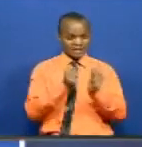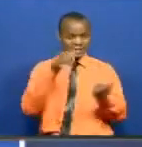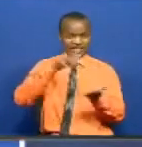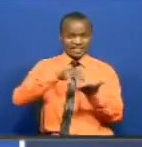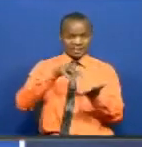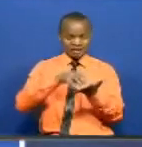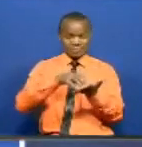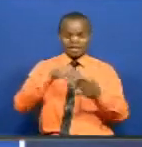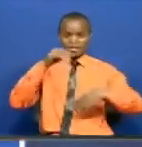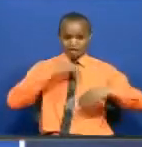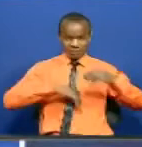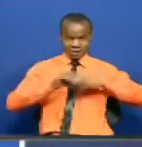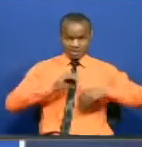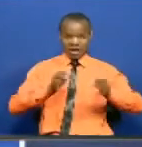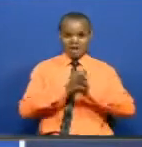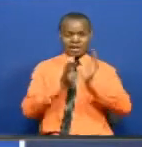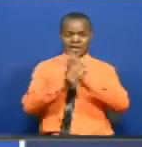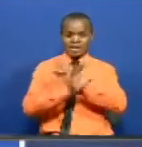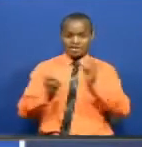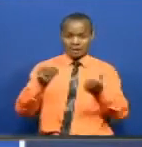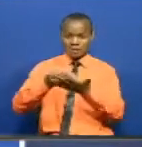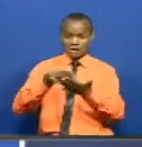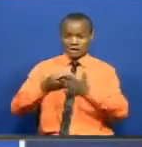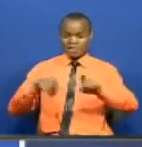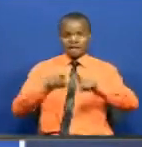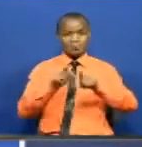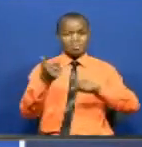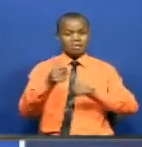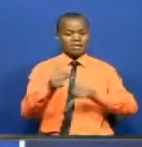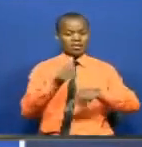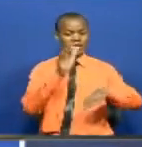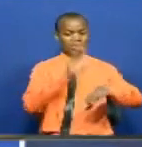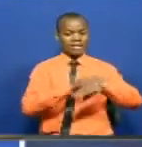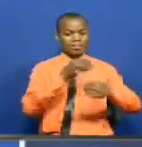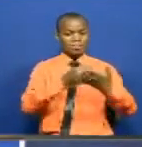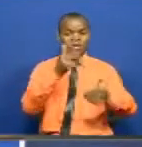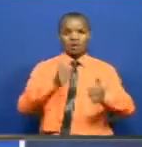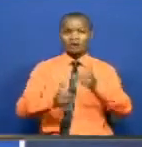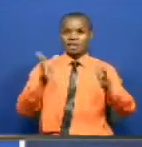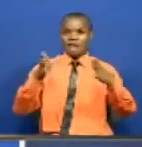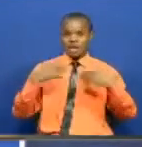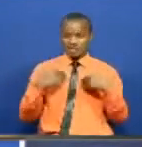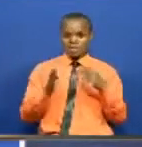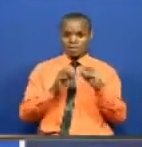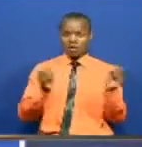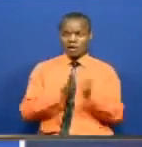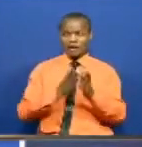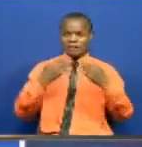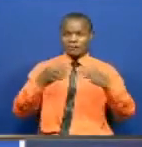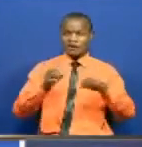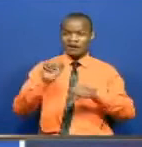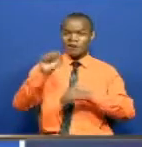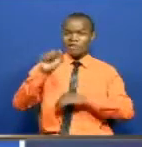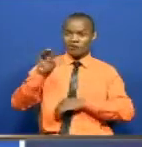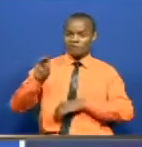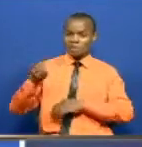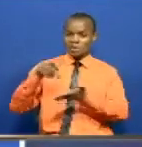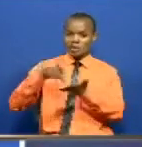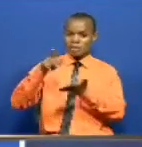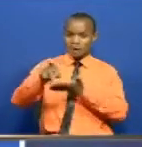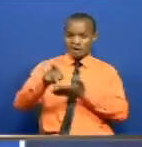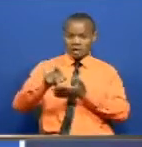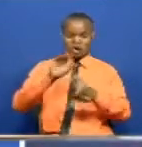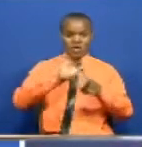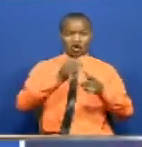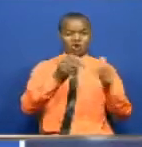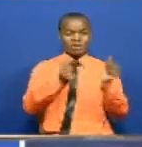them money laundering and conspiring to receive money falsely, which they denied, and were released on a 5 million shillings cash bill or 10